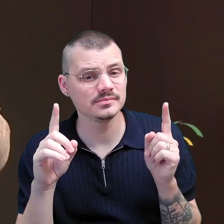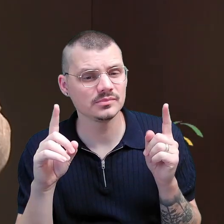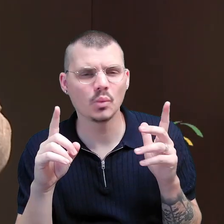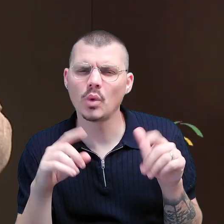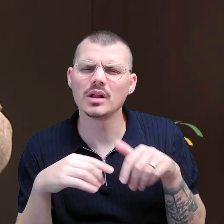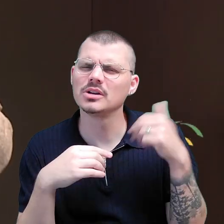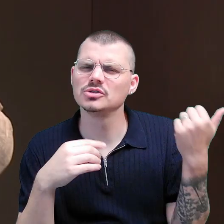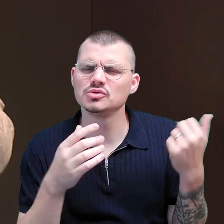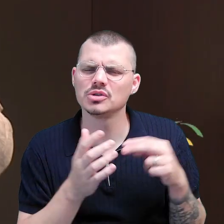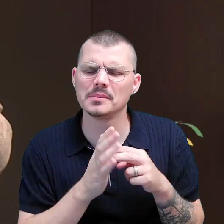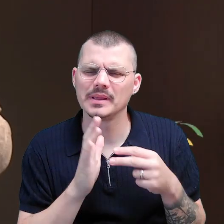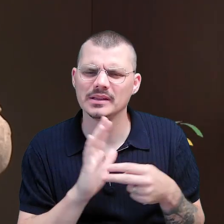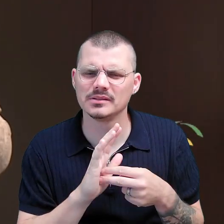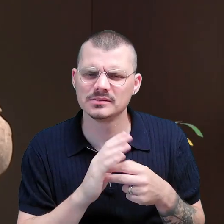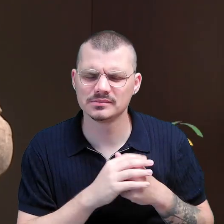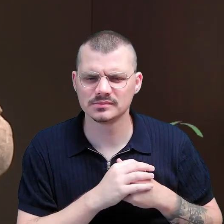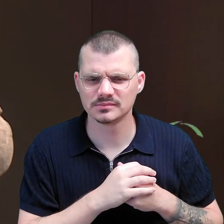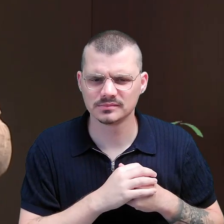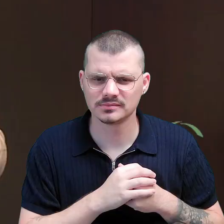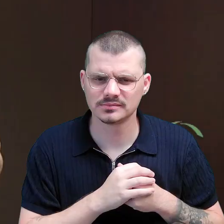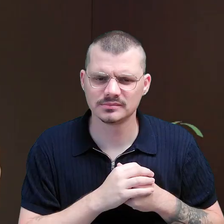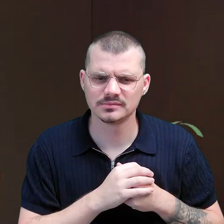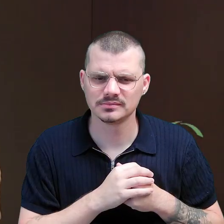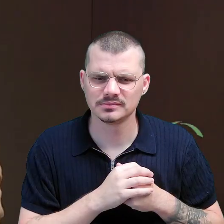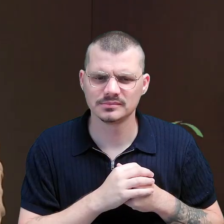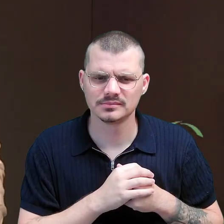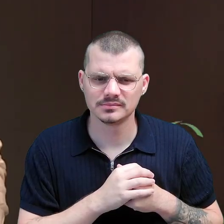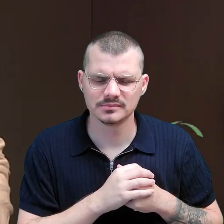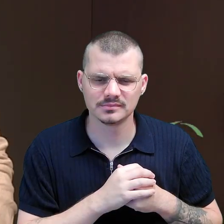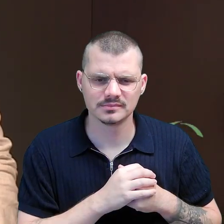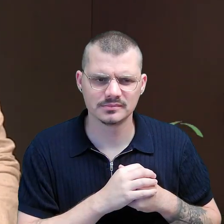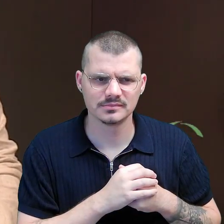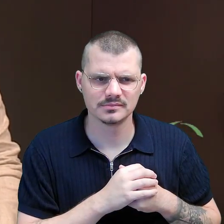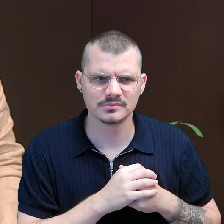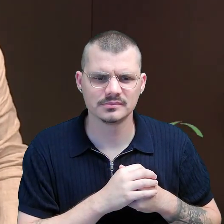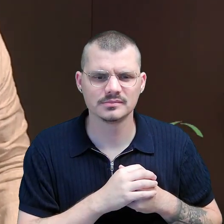But what else could it mean, right?